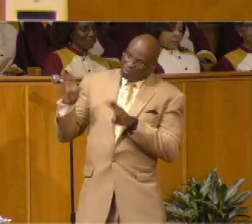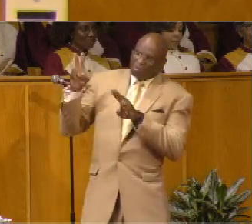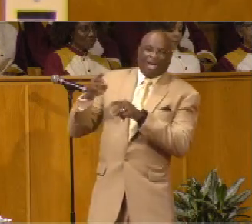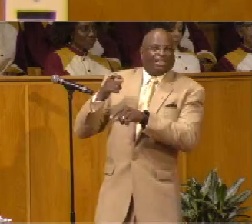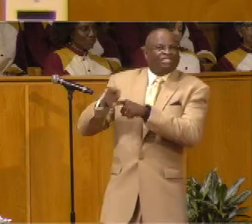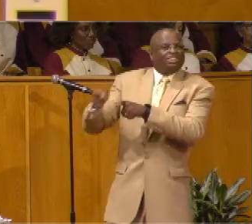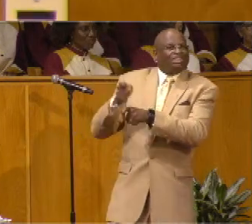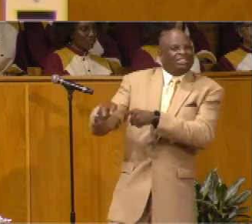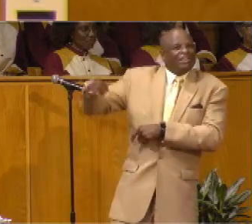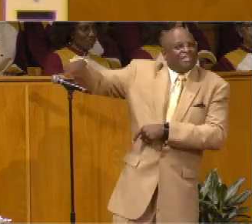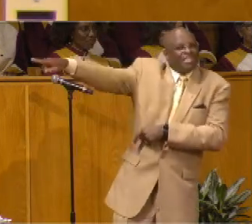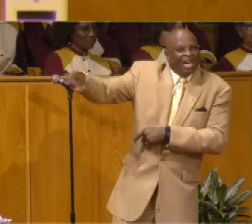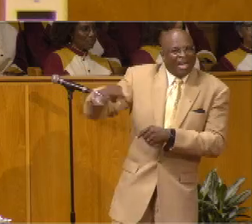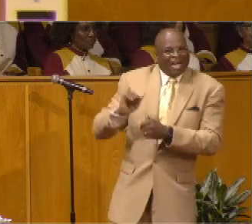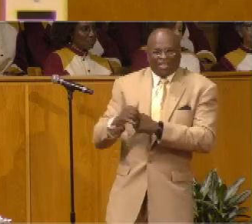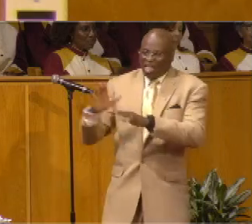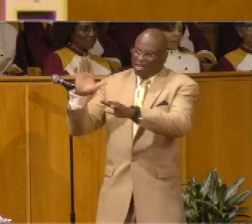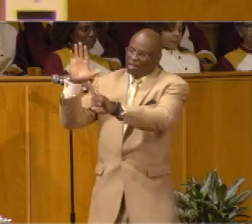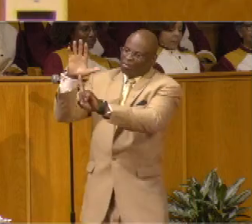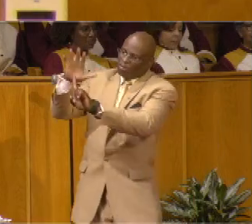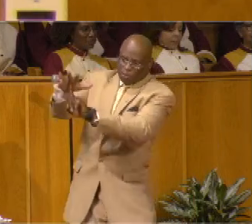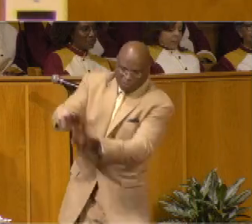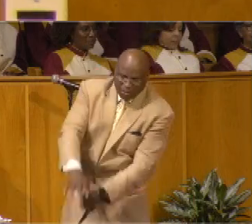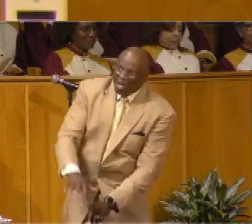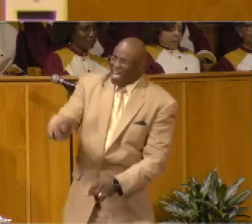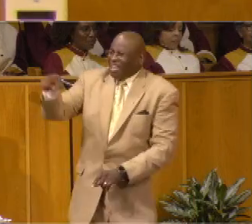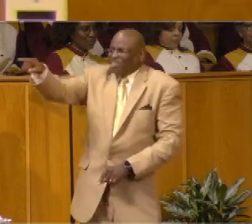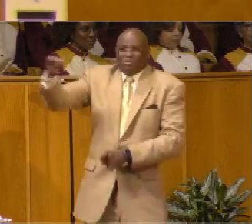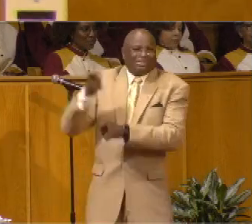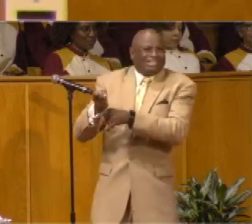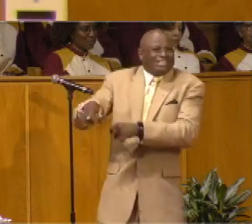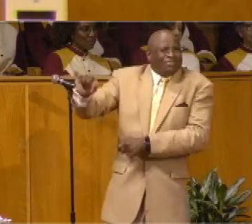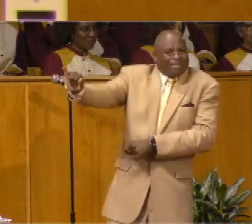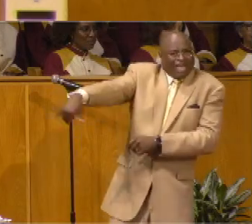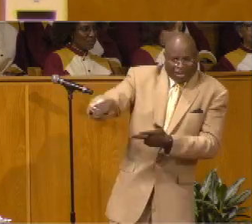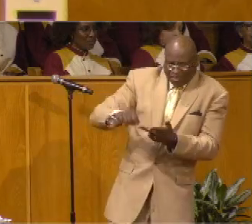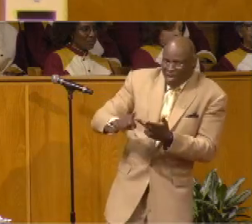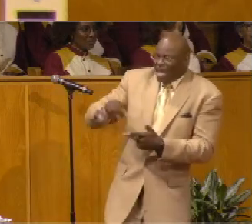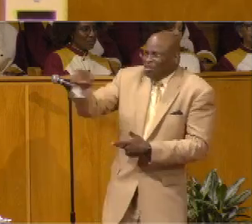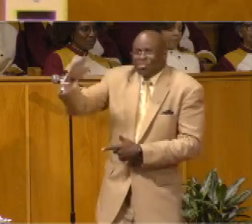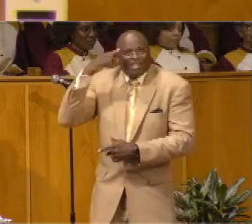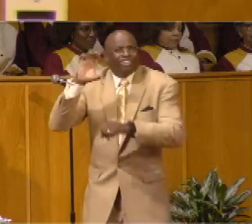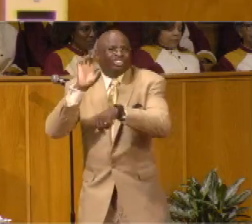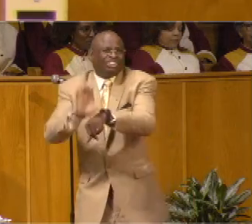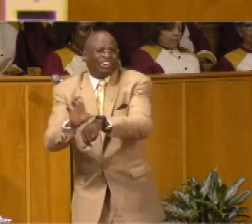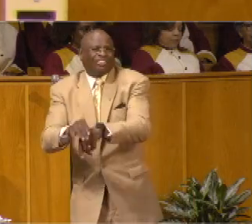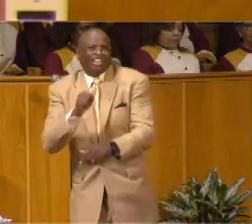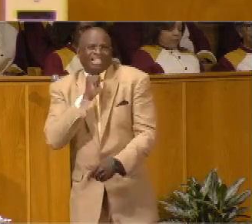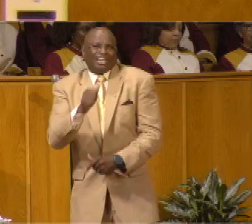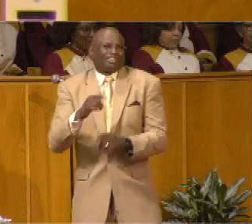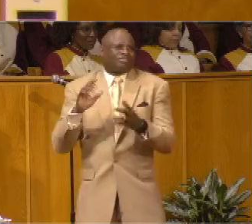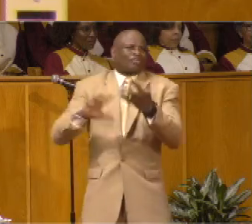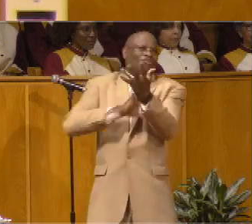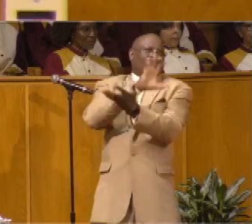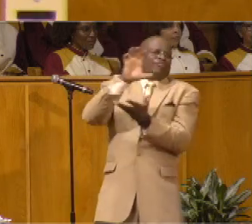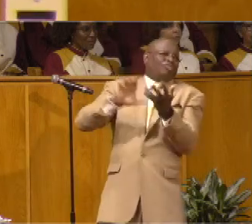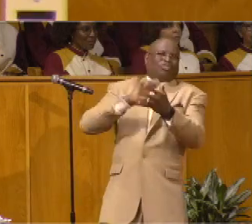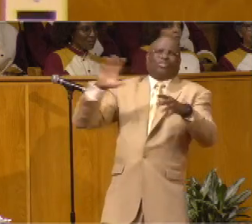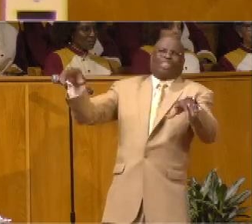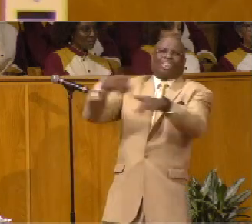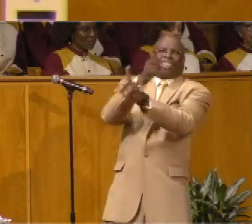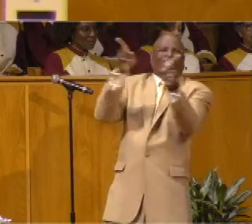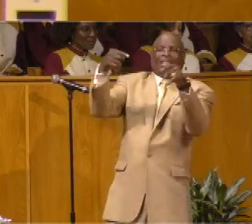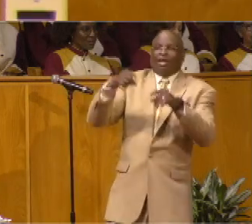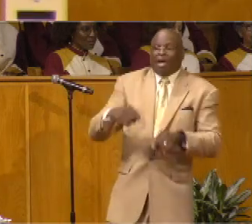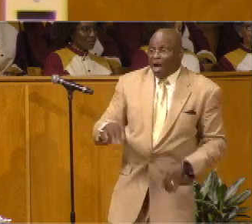making light of the laying on of hands, and you're demeaning their worship by calling it charismatic chaos. And as I did in